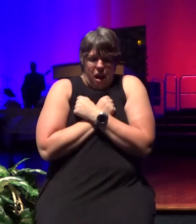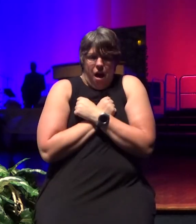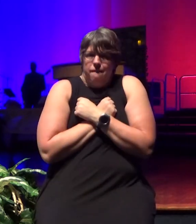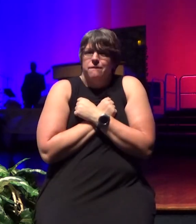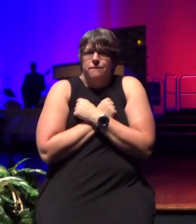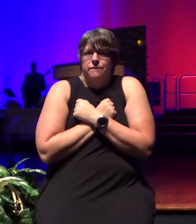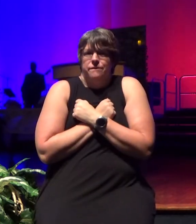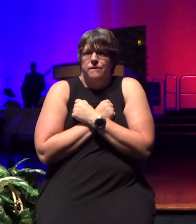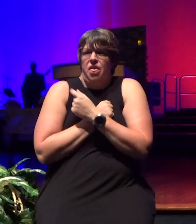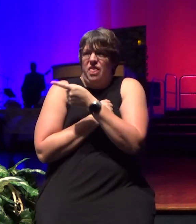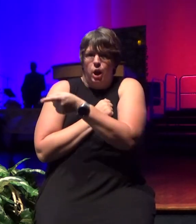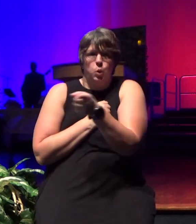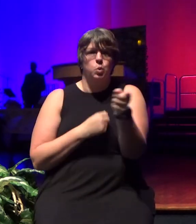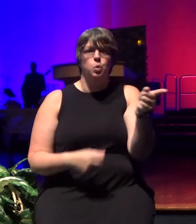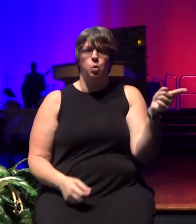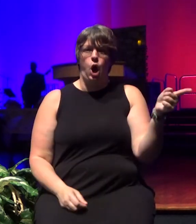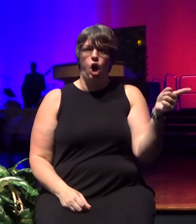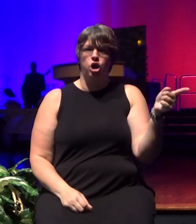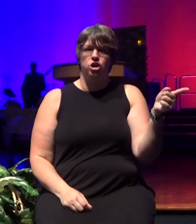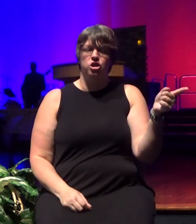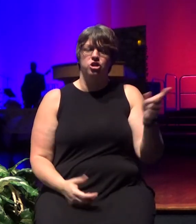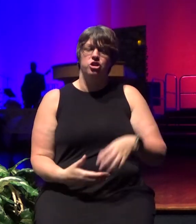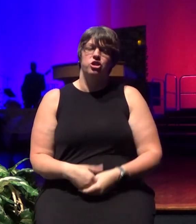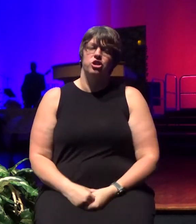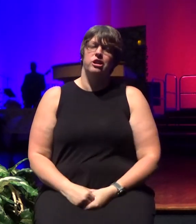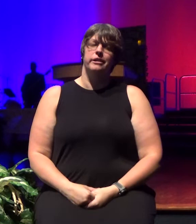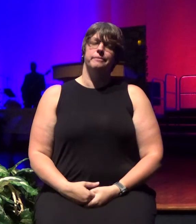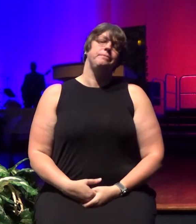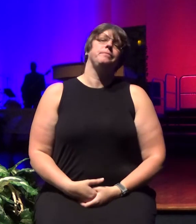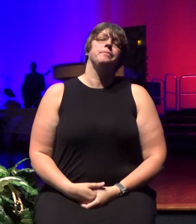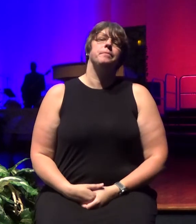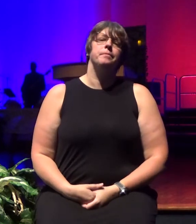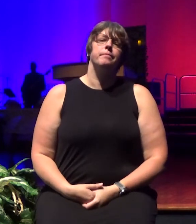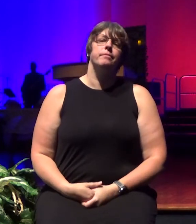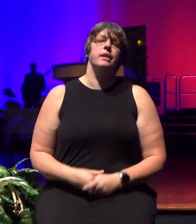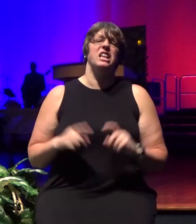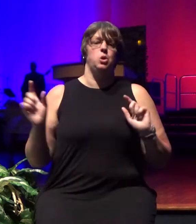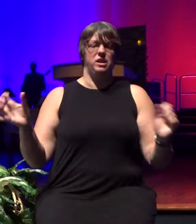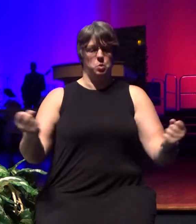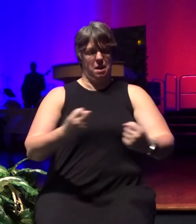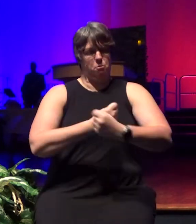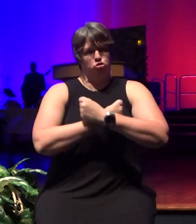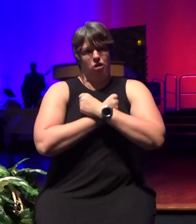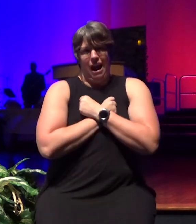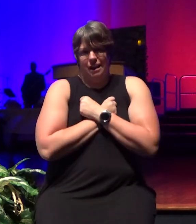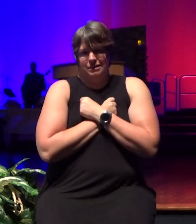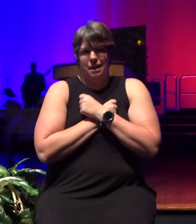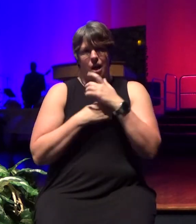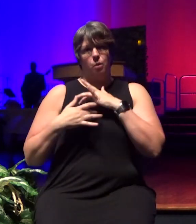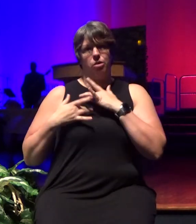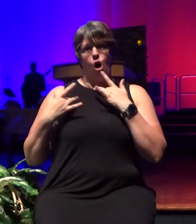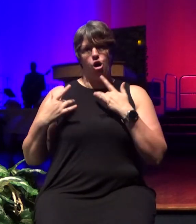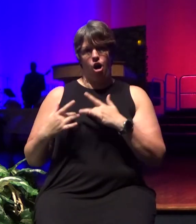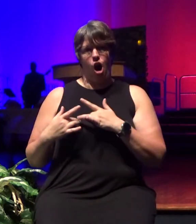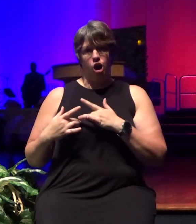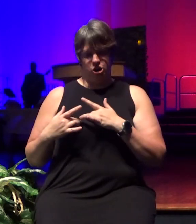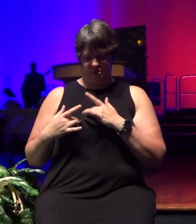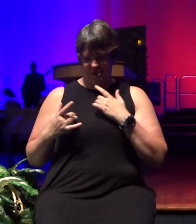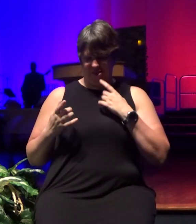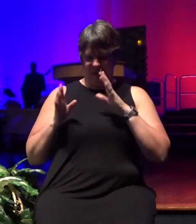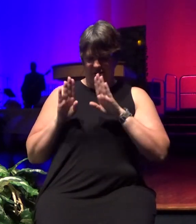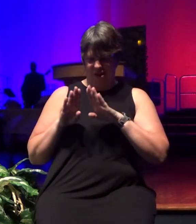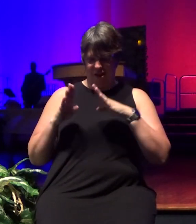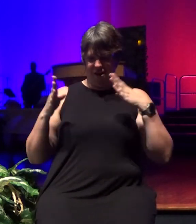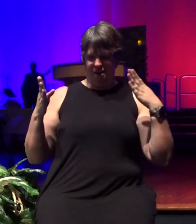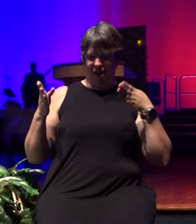beauty, joy, and power guides us ever onward into our greater yet to be,